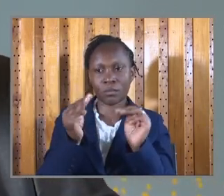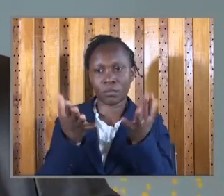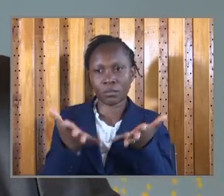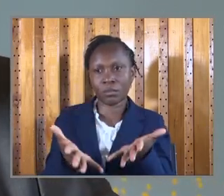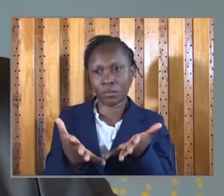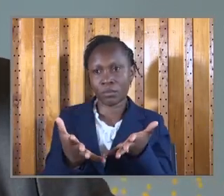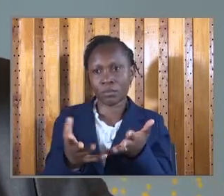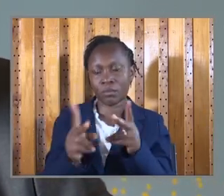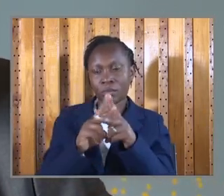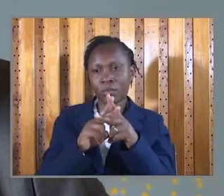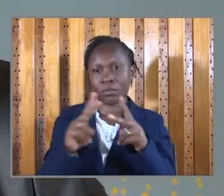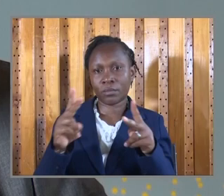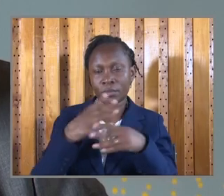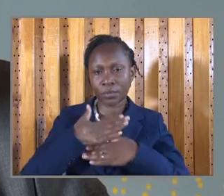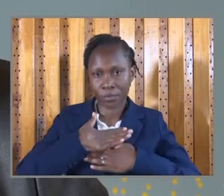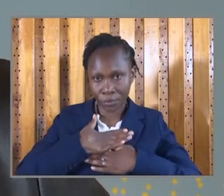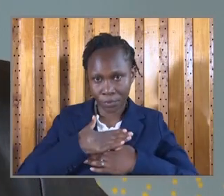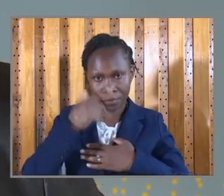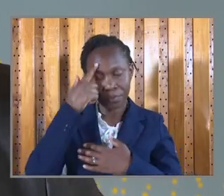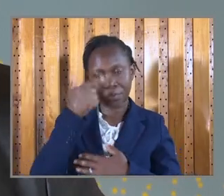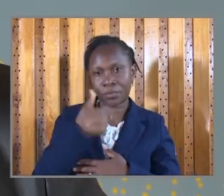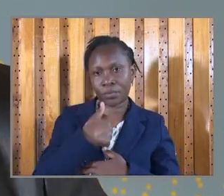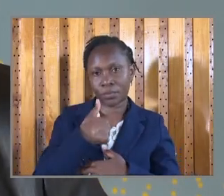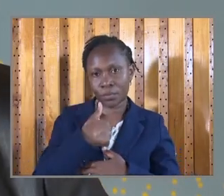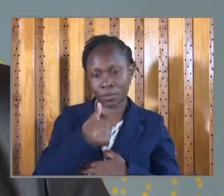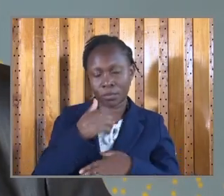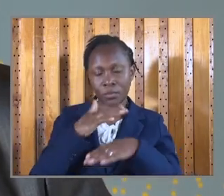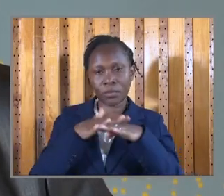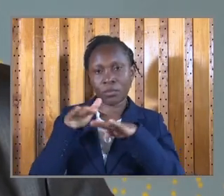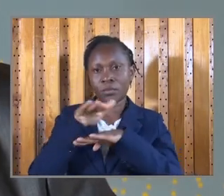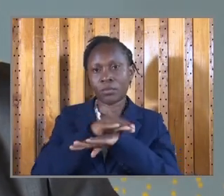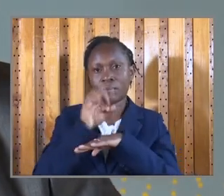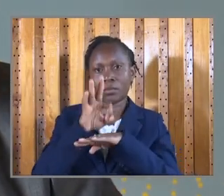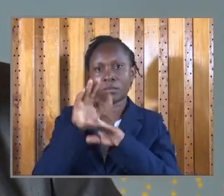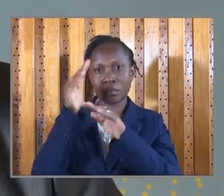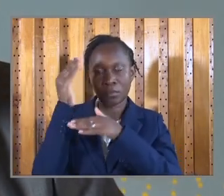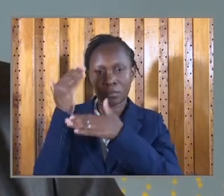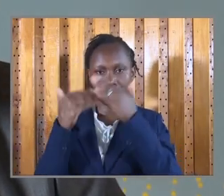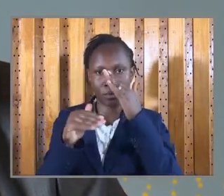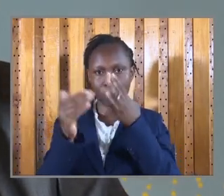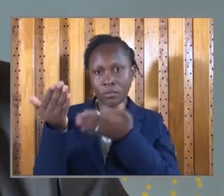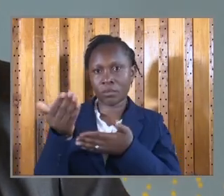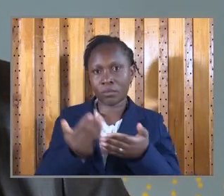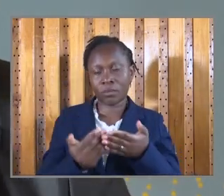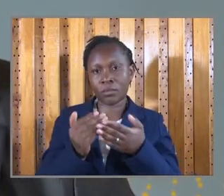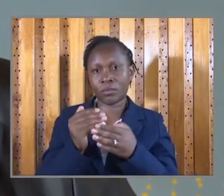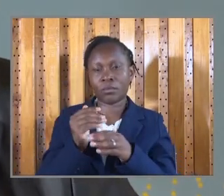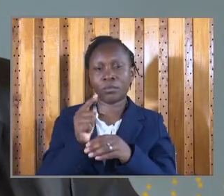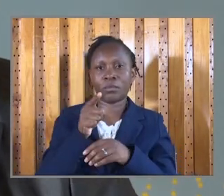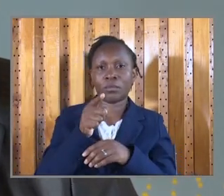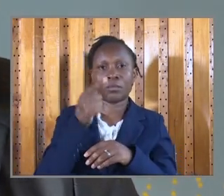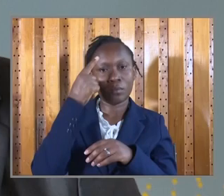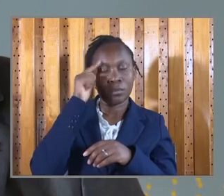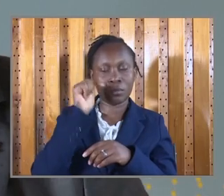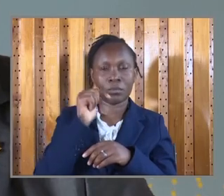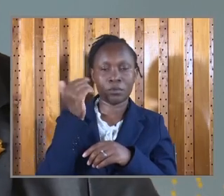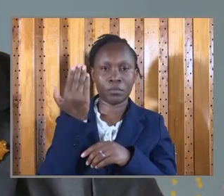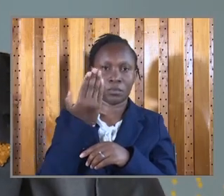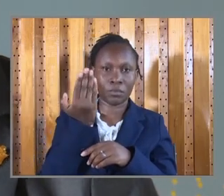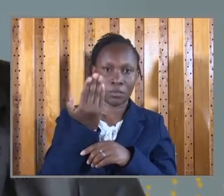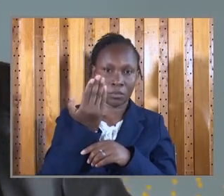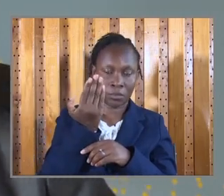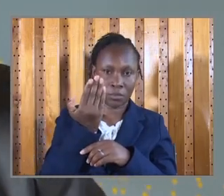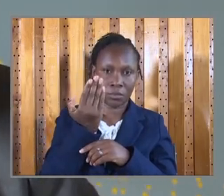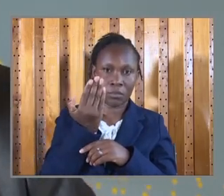It is an honor for me, on behalf of the university, to welcome you for this lecture.